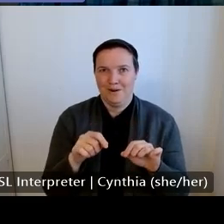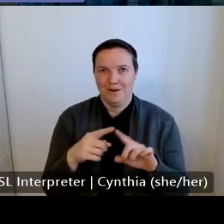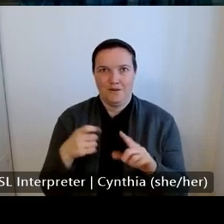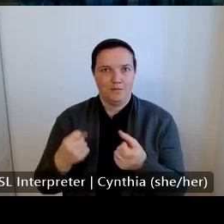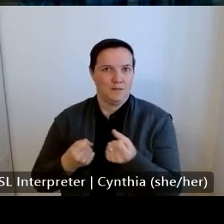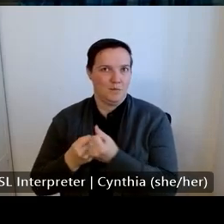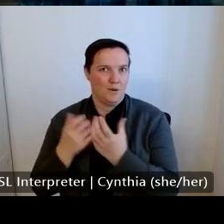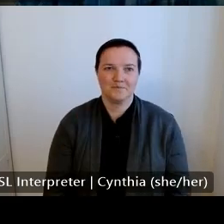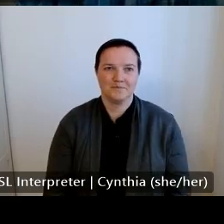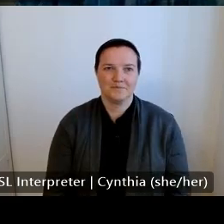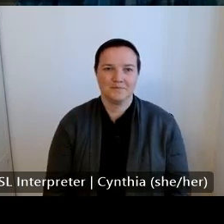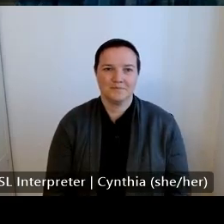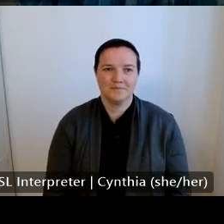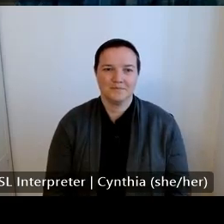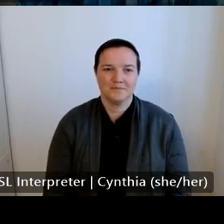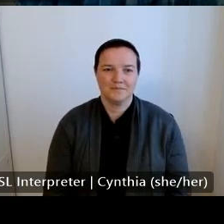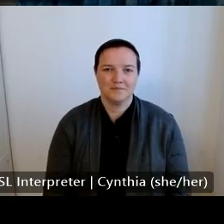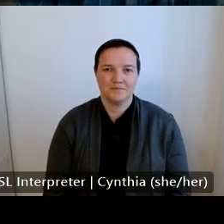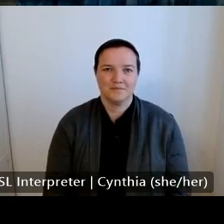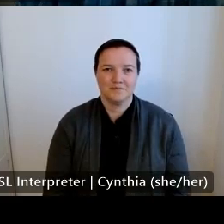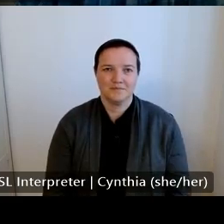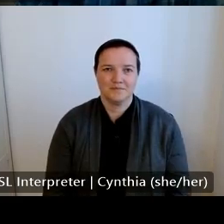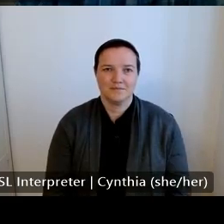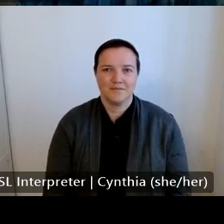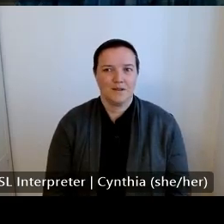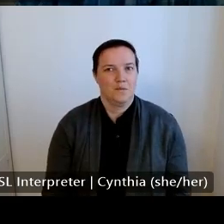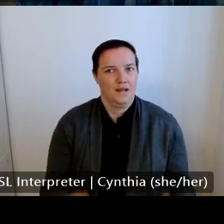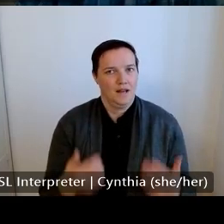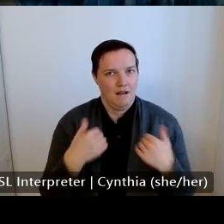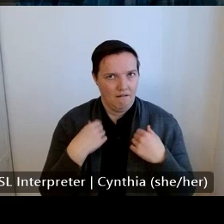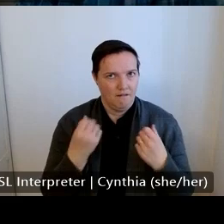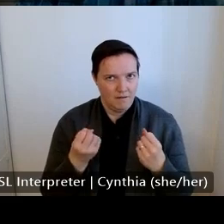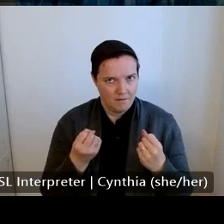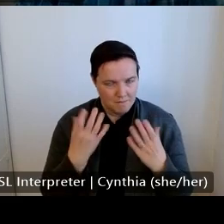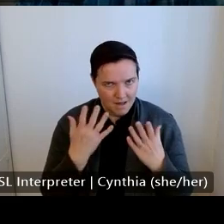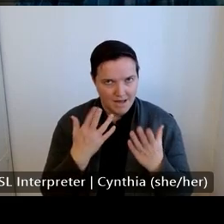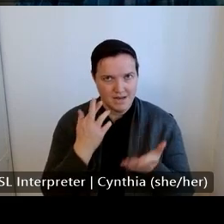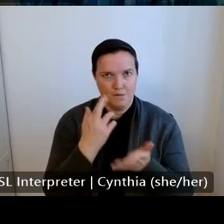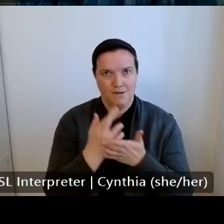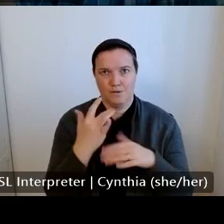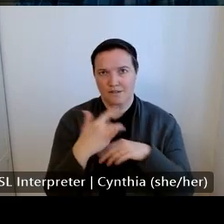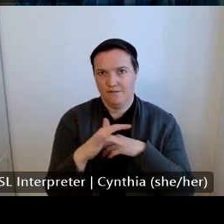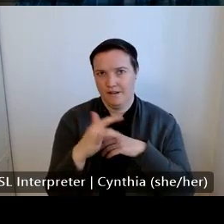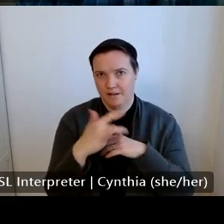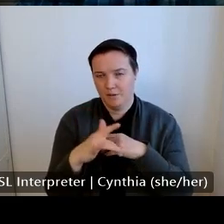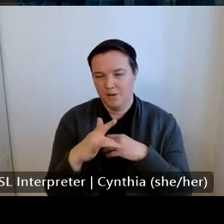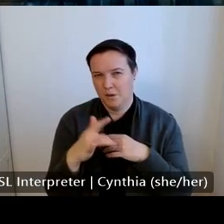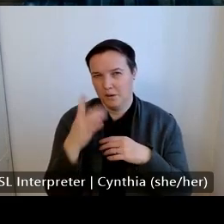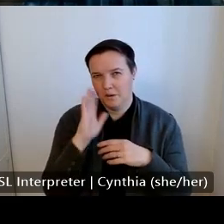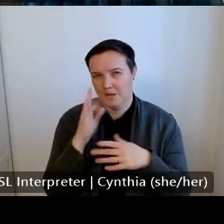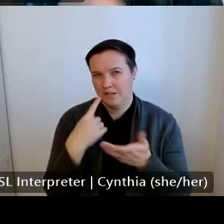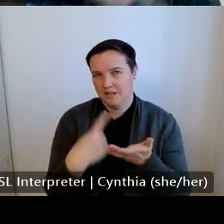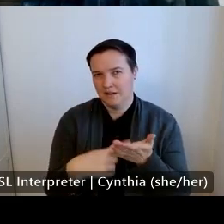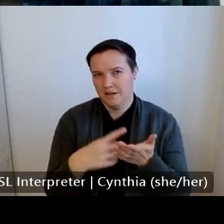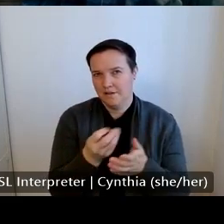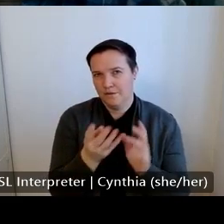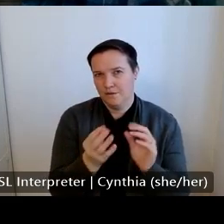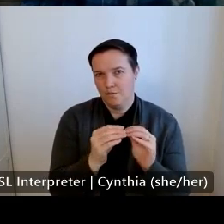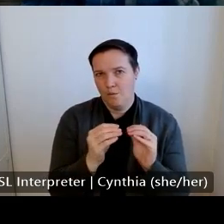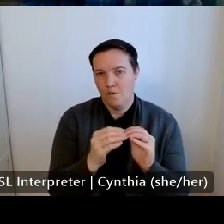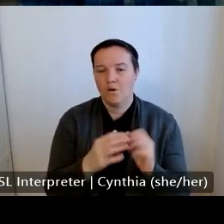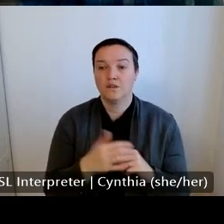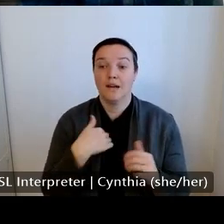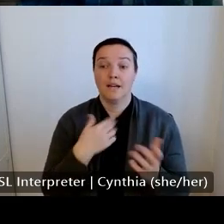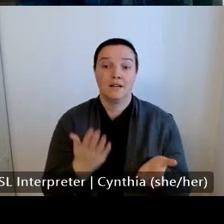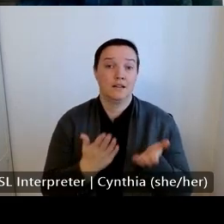use. So the resources don't stop. We have a couple more that we're going to talk about. What I do